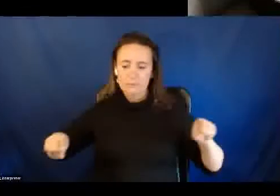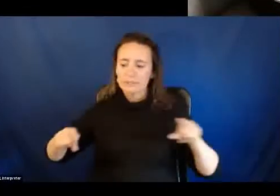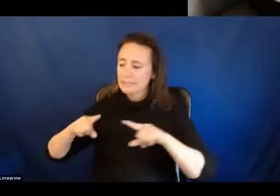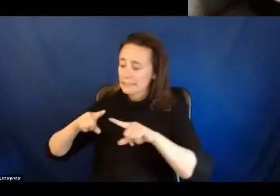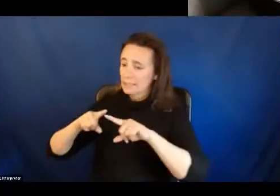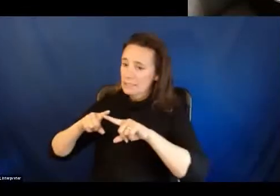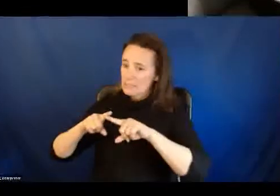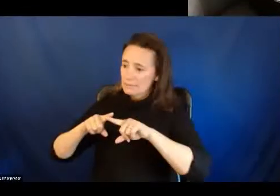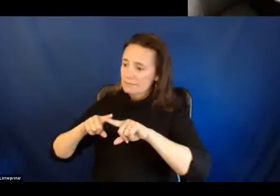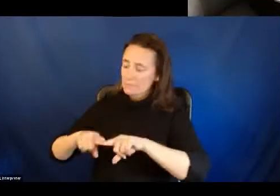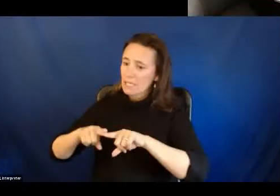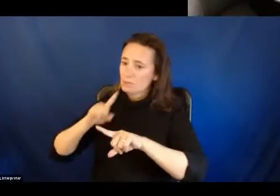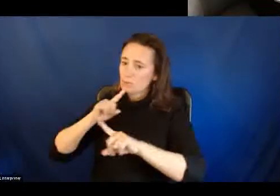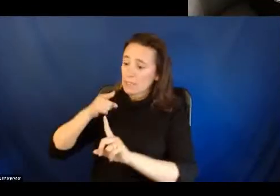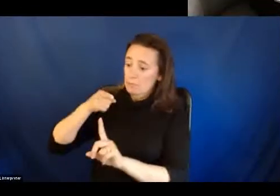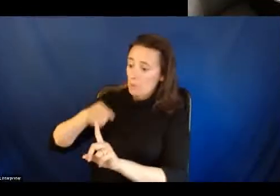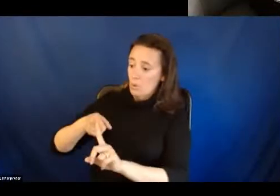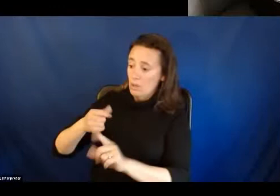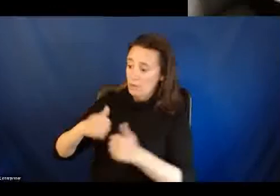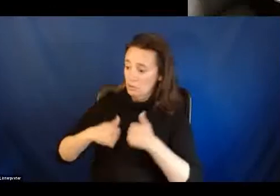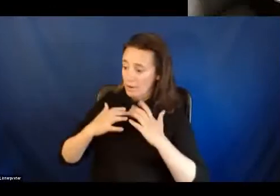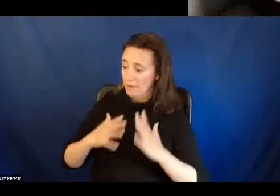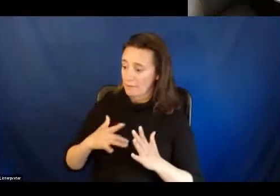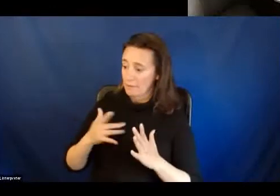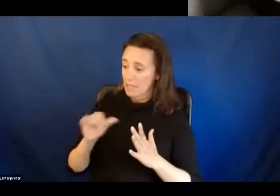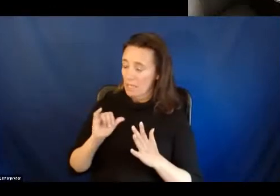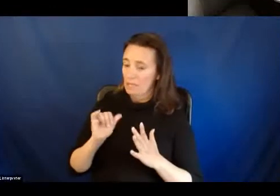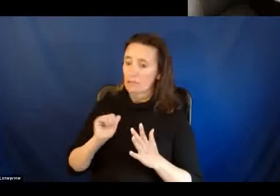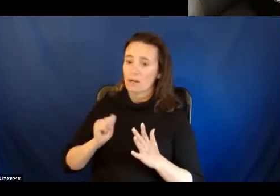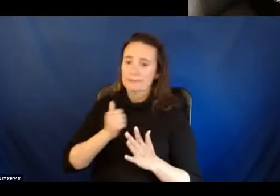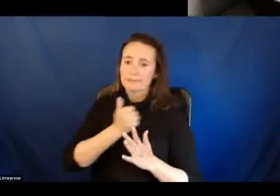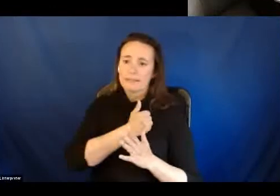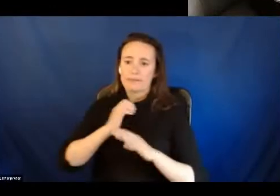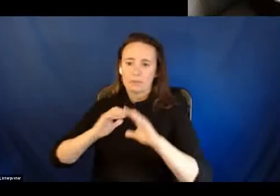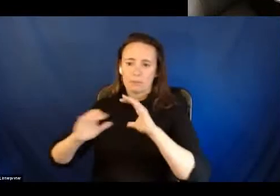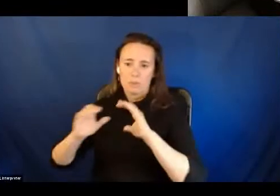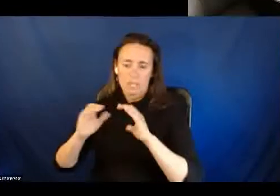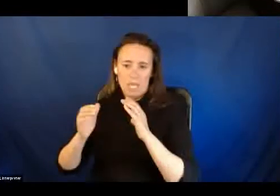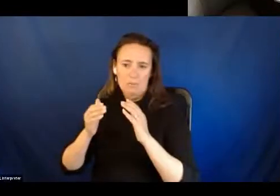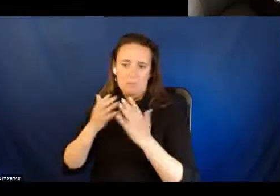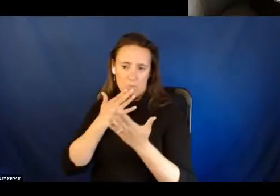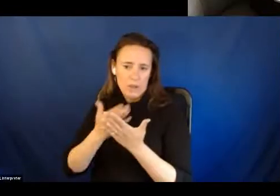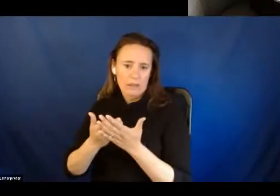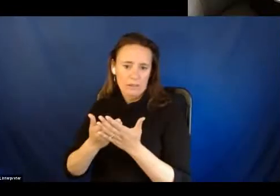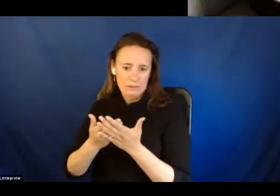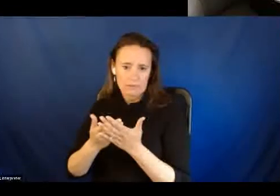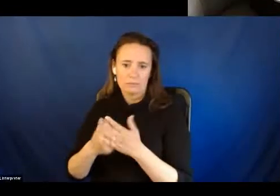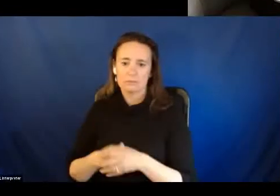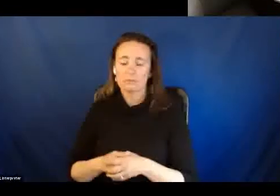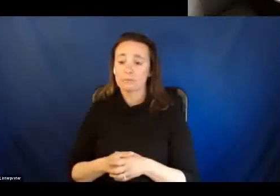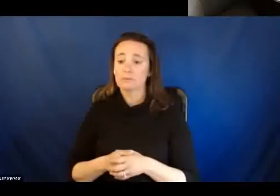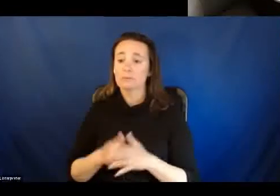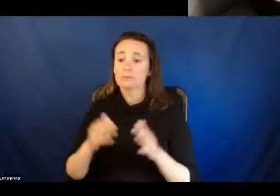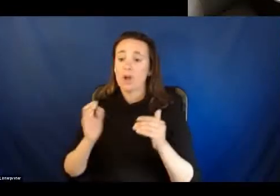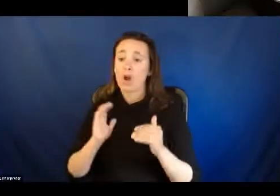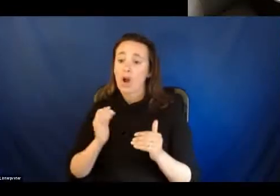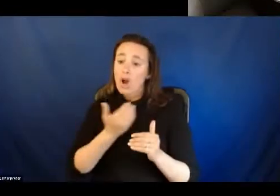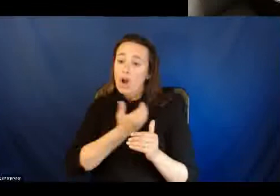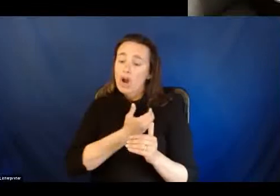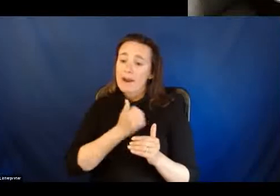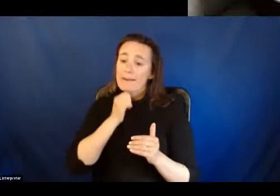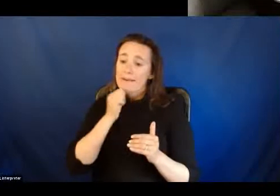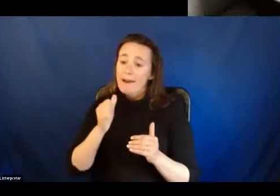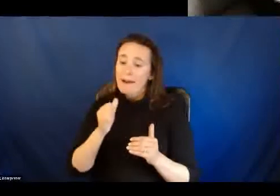well. We also need to make sure that we're monitoring our nonverbal cues, right? How we think we look when we're to show that